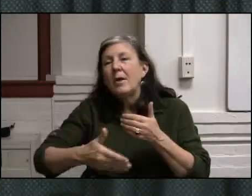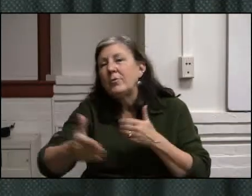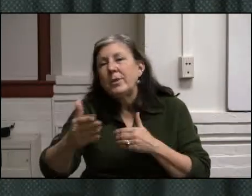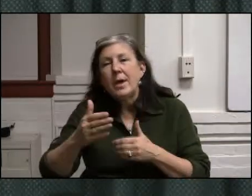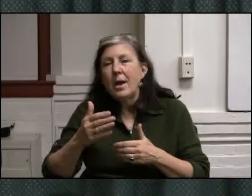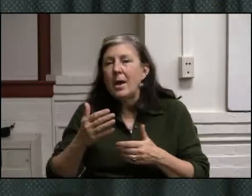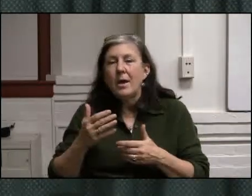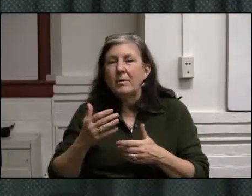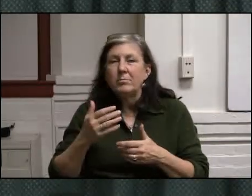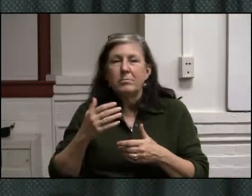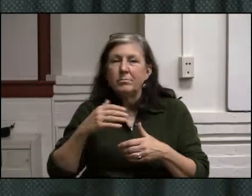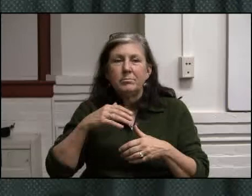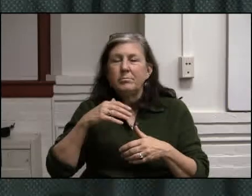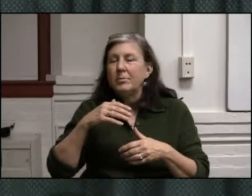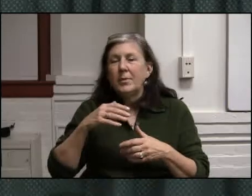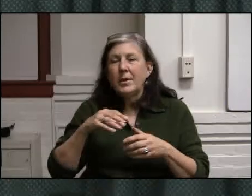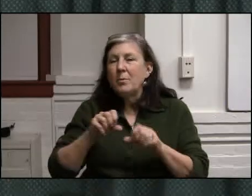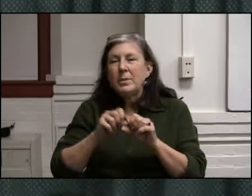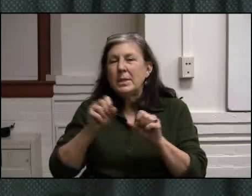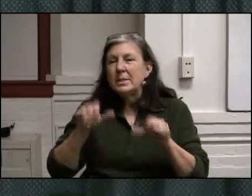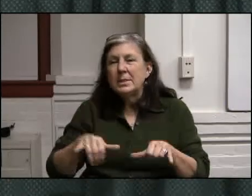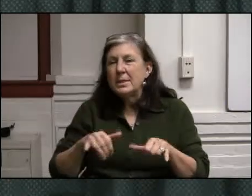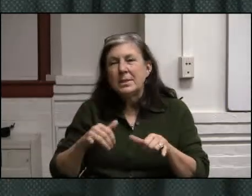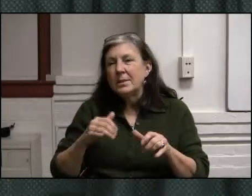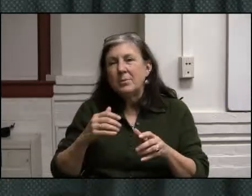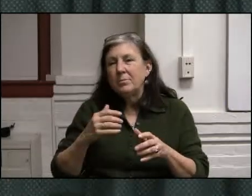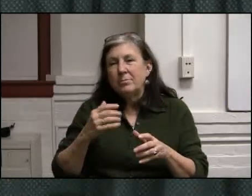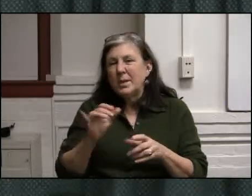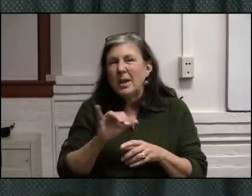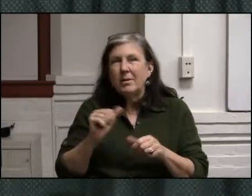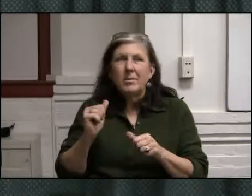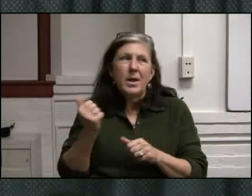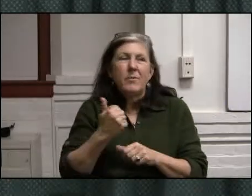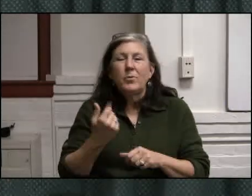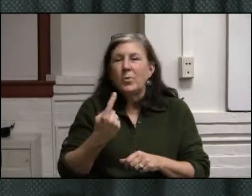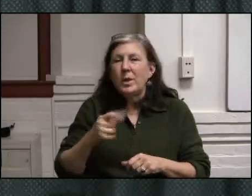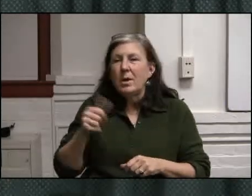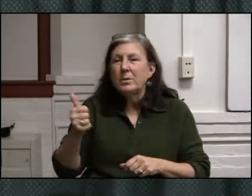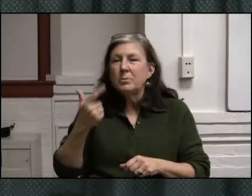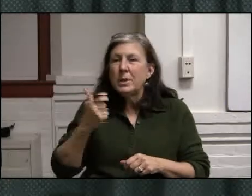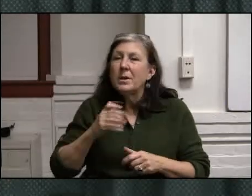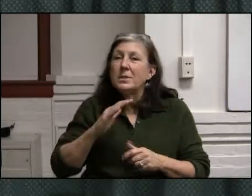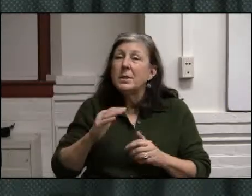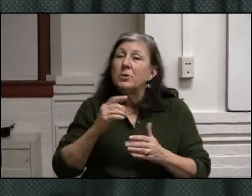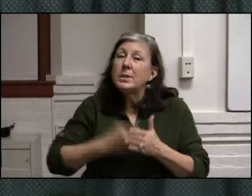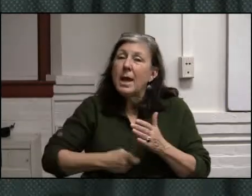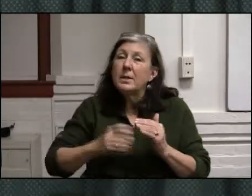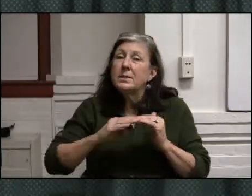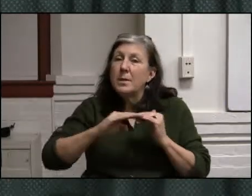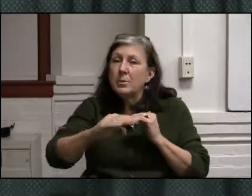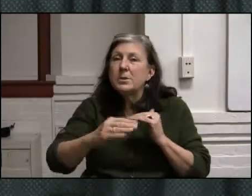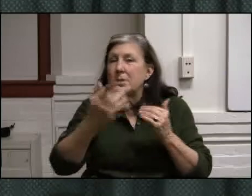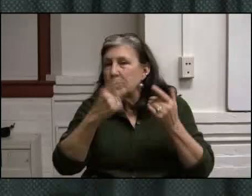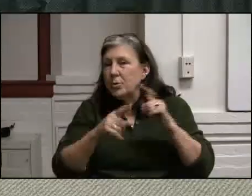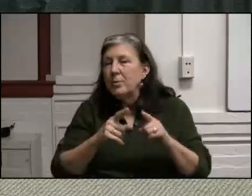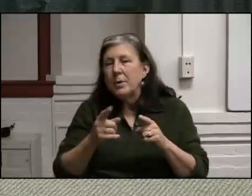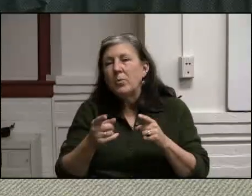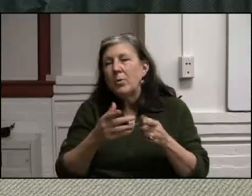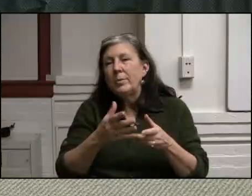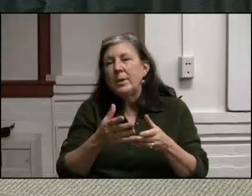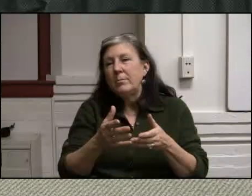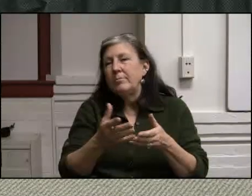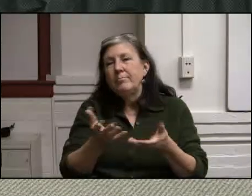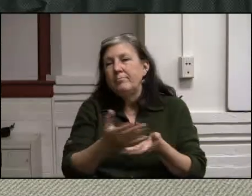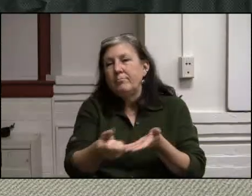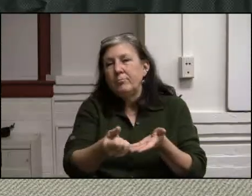like everybody else because we will have reached the end of their tax stabilization agreement. Great. And this is all within the business